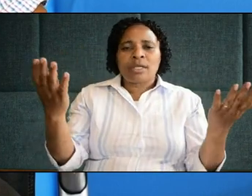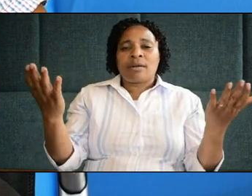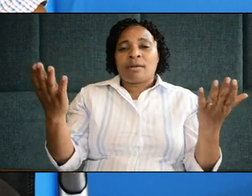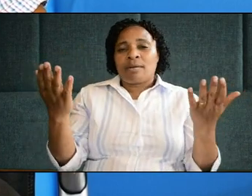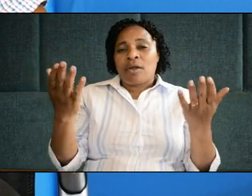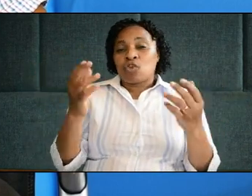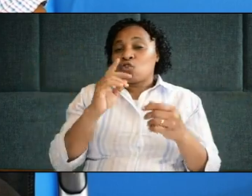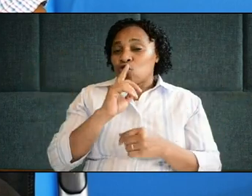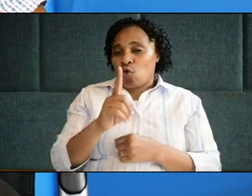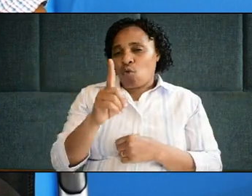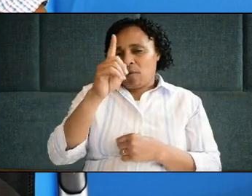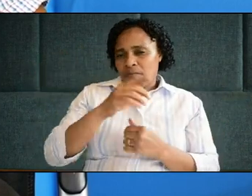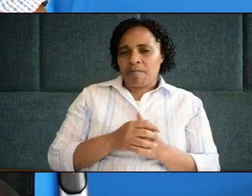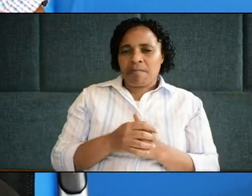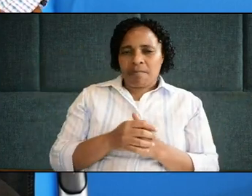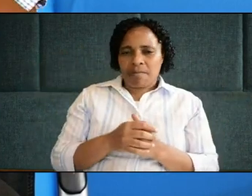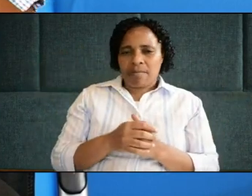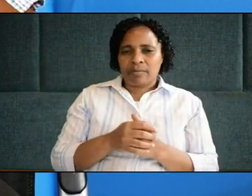So